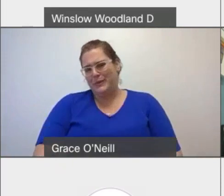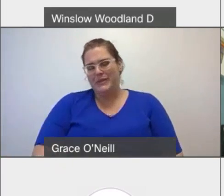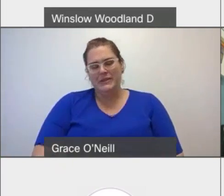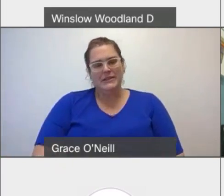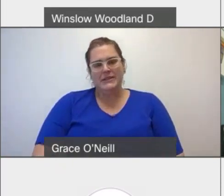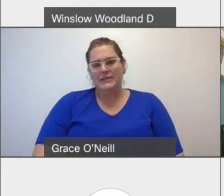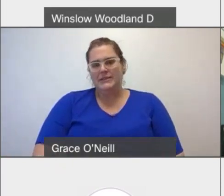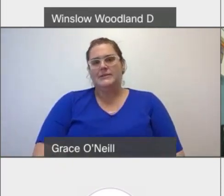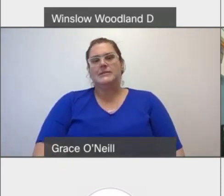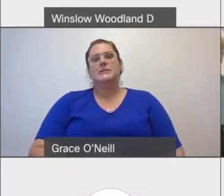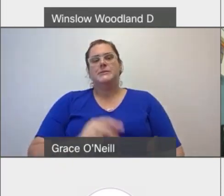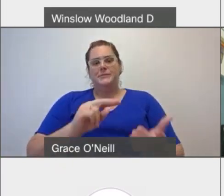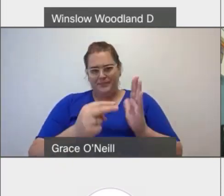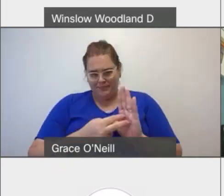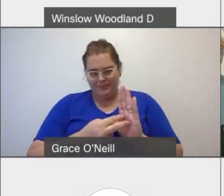And so